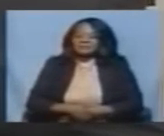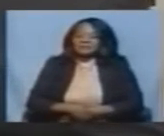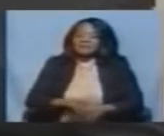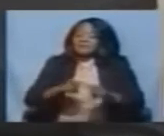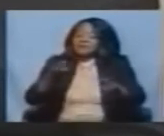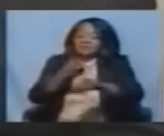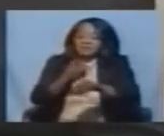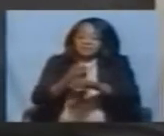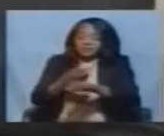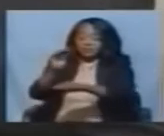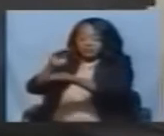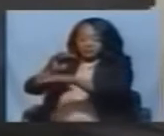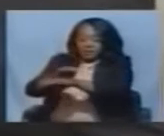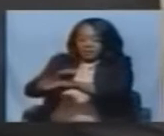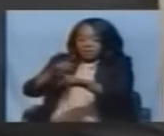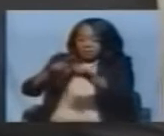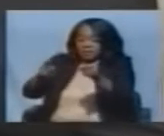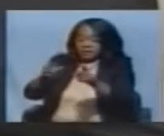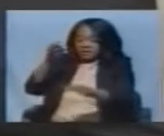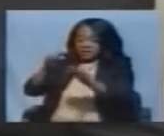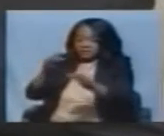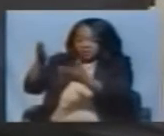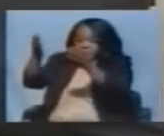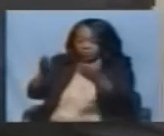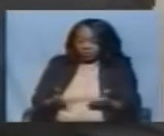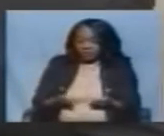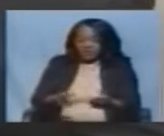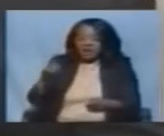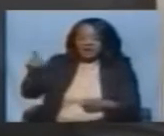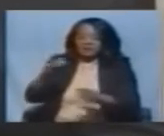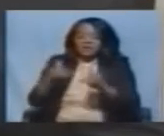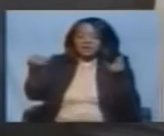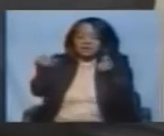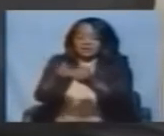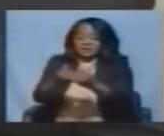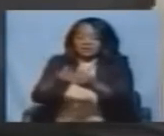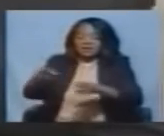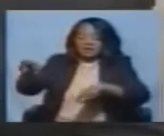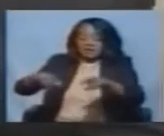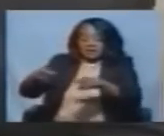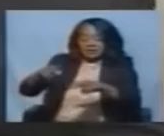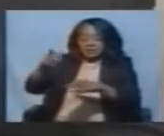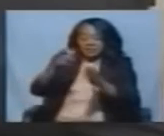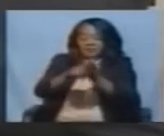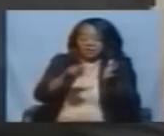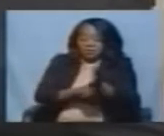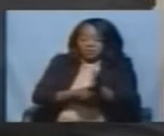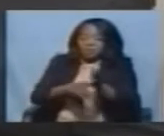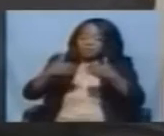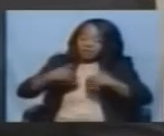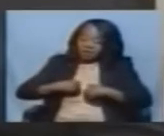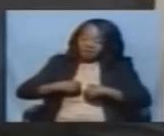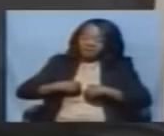But if you brought that buyer to ZIPS, if you complained, according to Act, that we have a problem with this particular buyer, and ZIPS